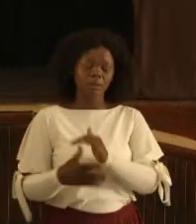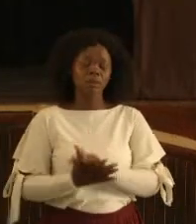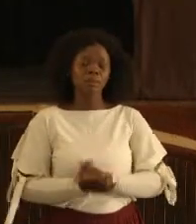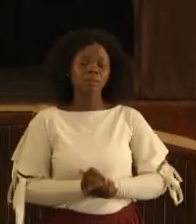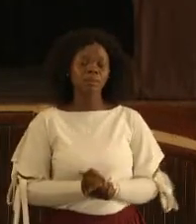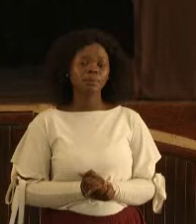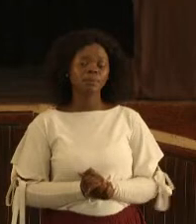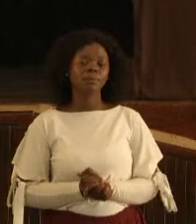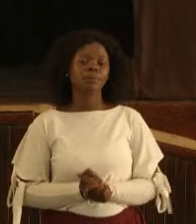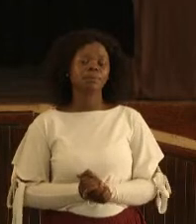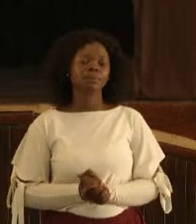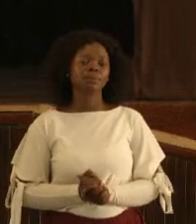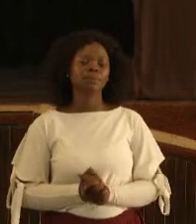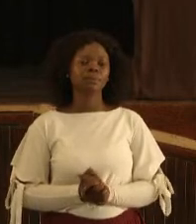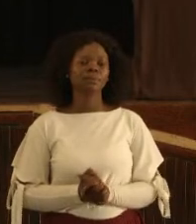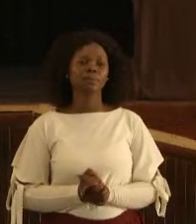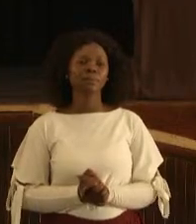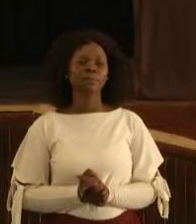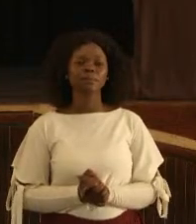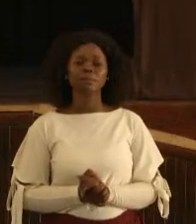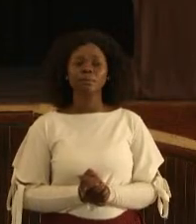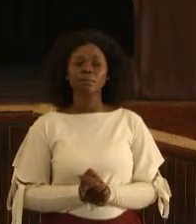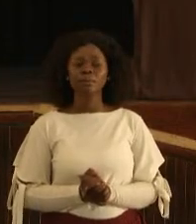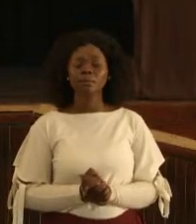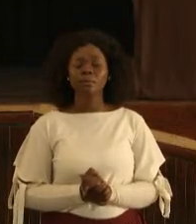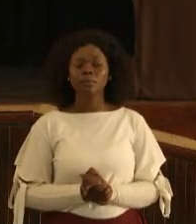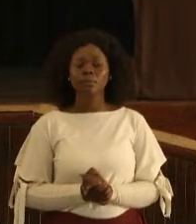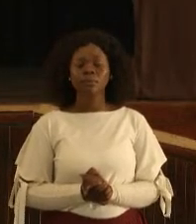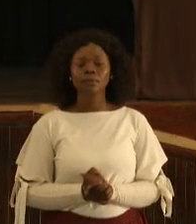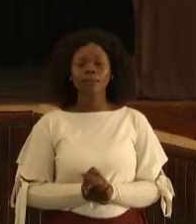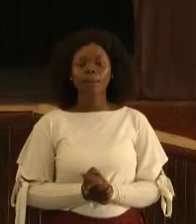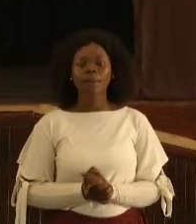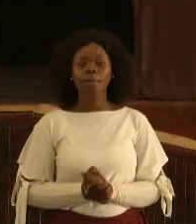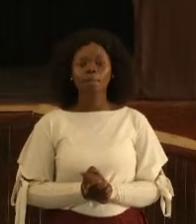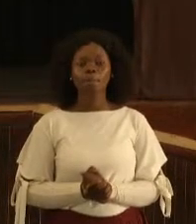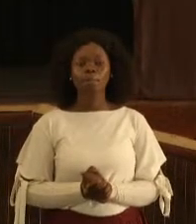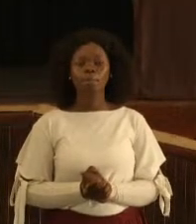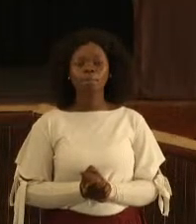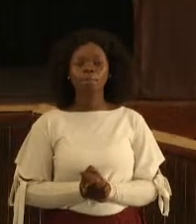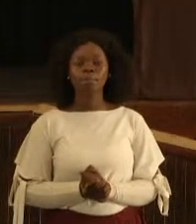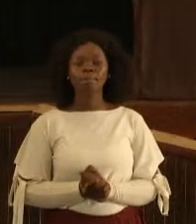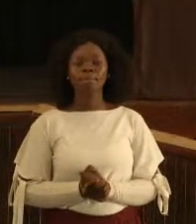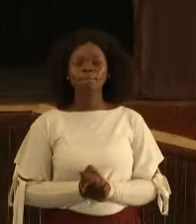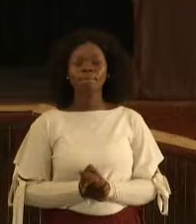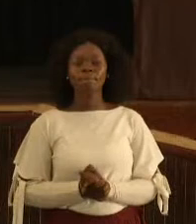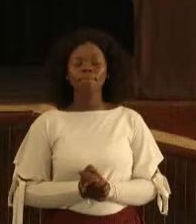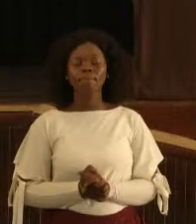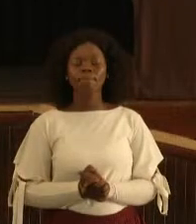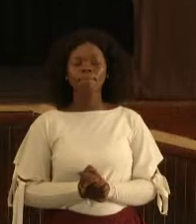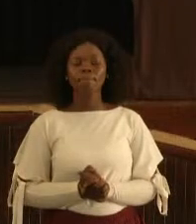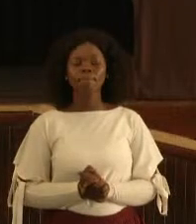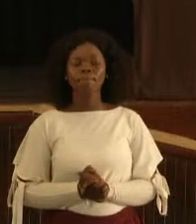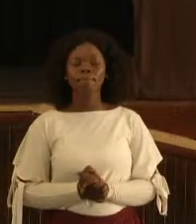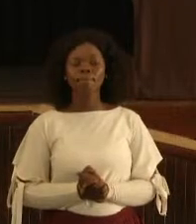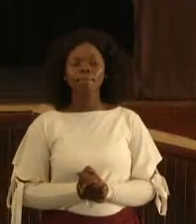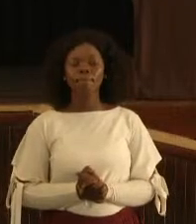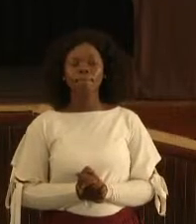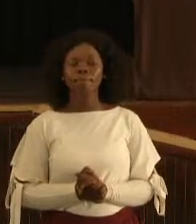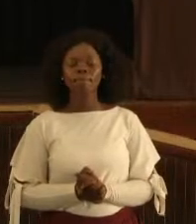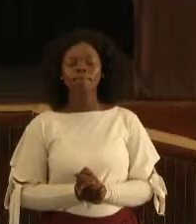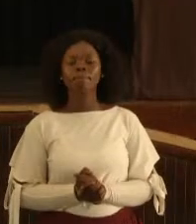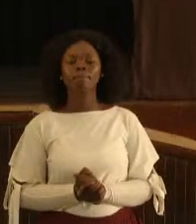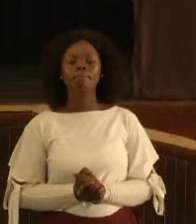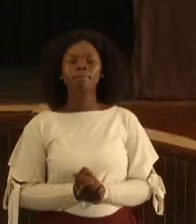Amagosa esebe mawaqwalasele yonke into eza kuthethwa